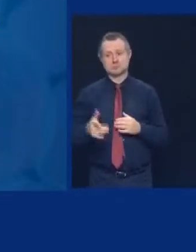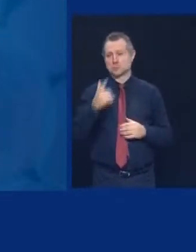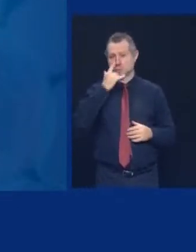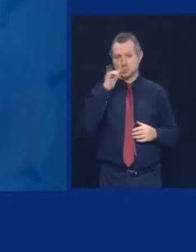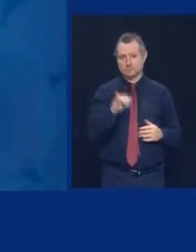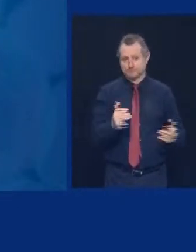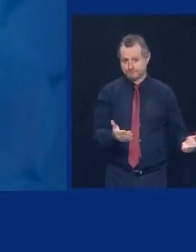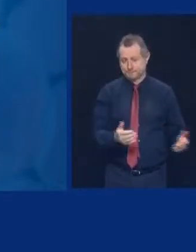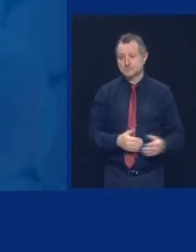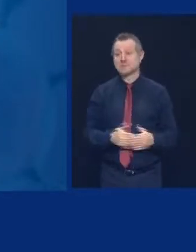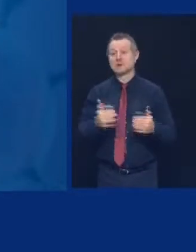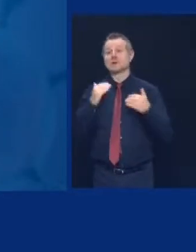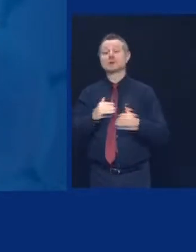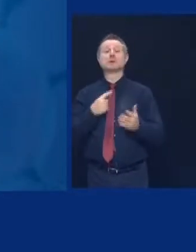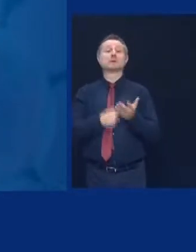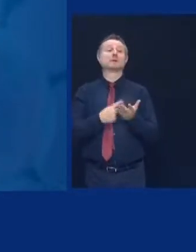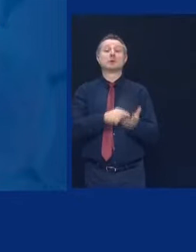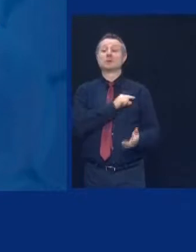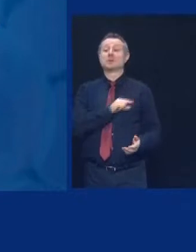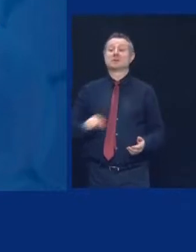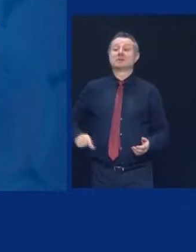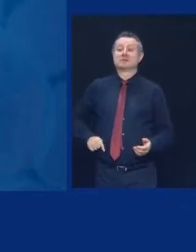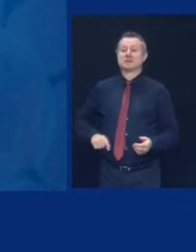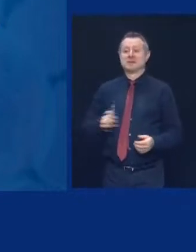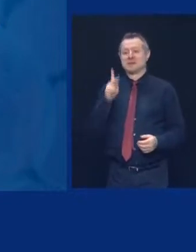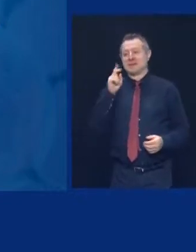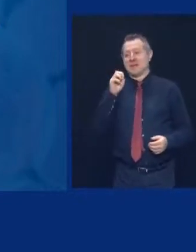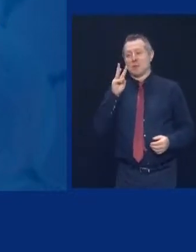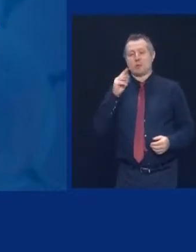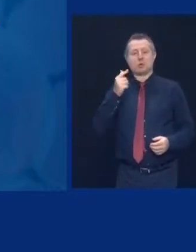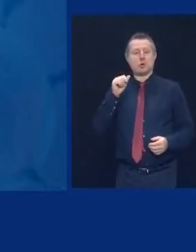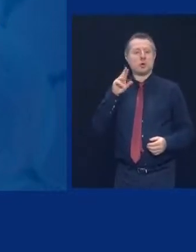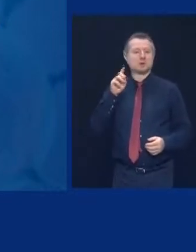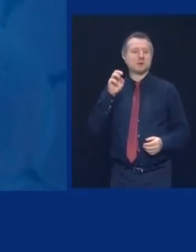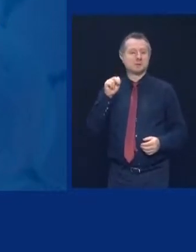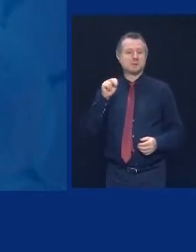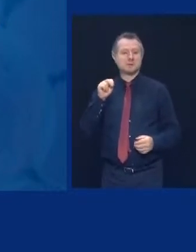Queens in Kew Gardens, there are two areas in Queens.